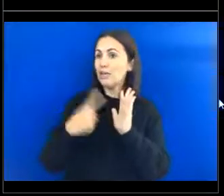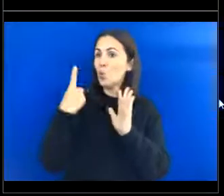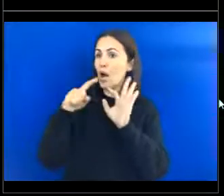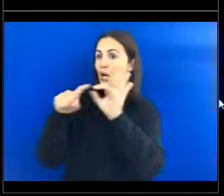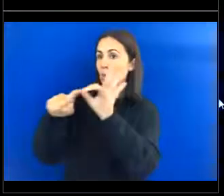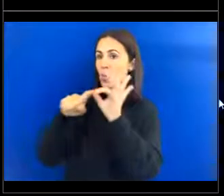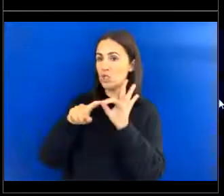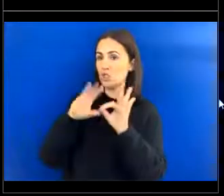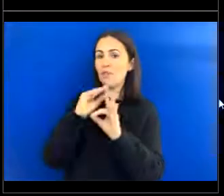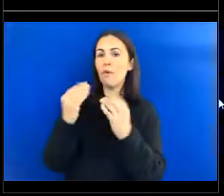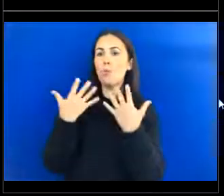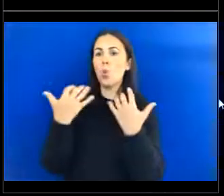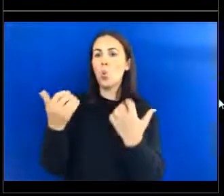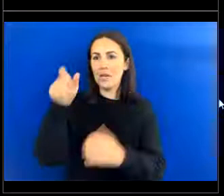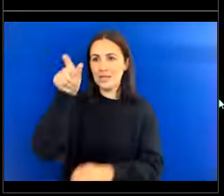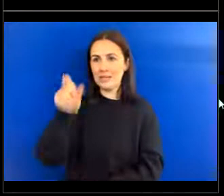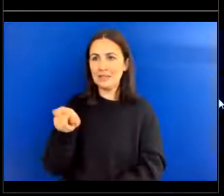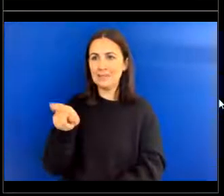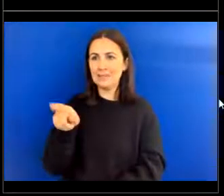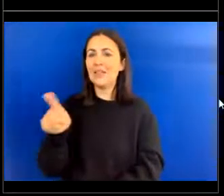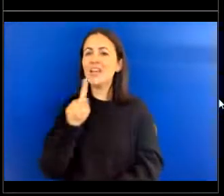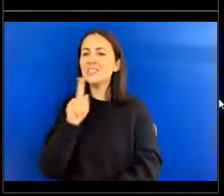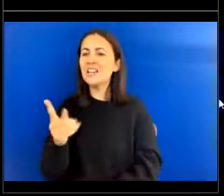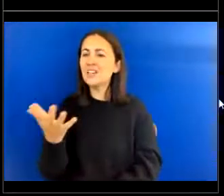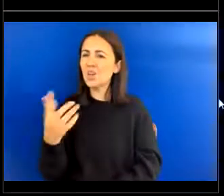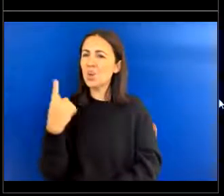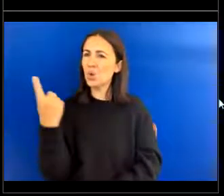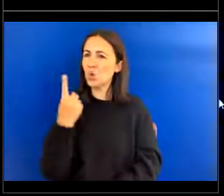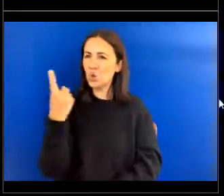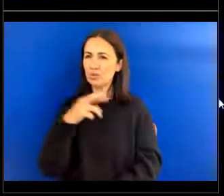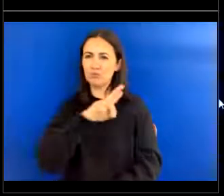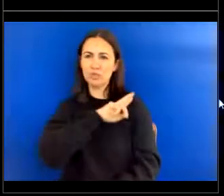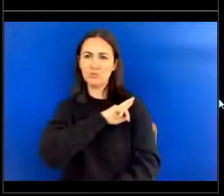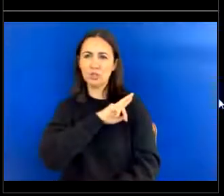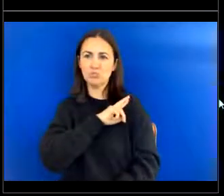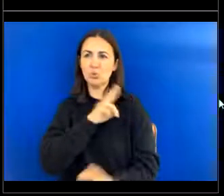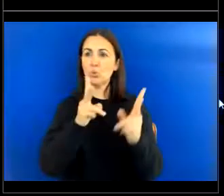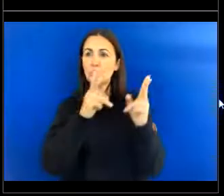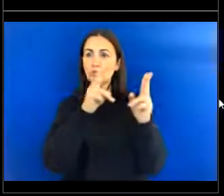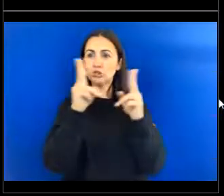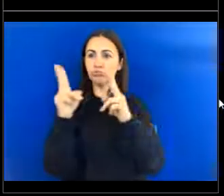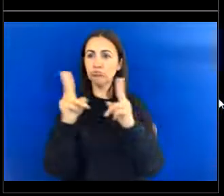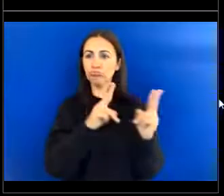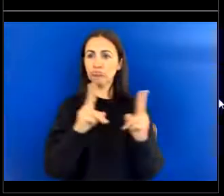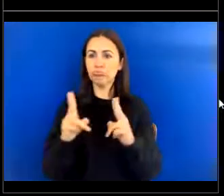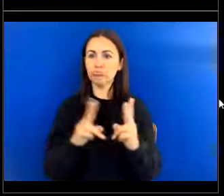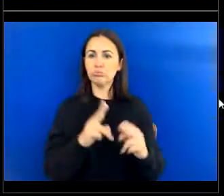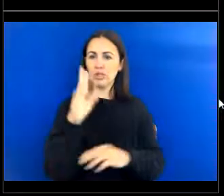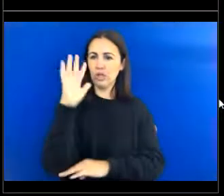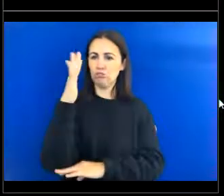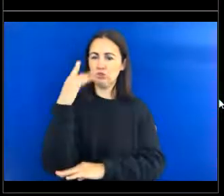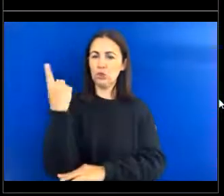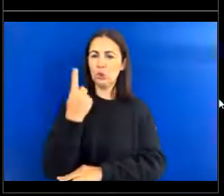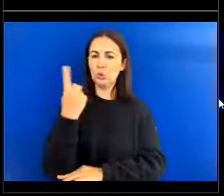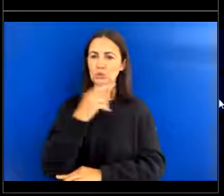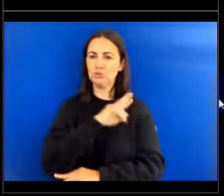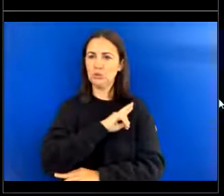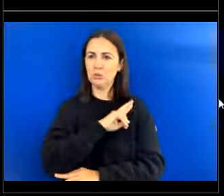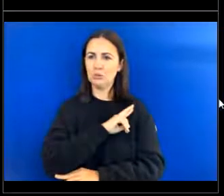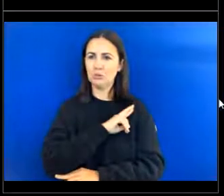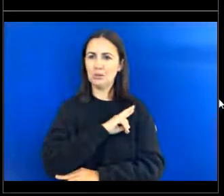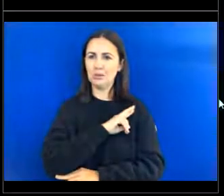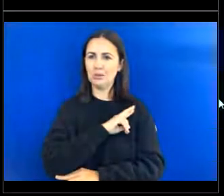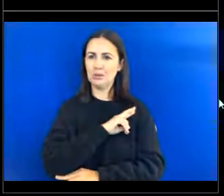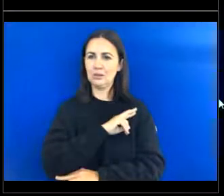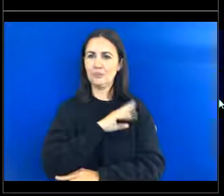audience members. What about the trimming of trees? Who is responsible? Is that something they could If there's a